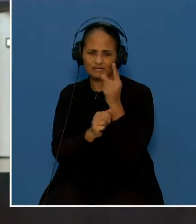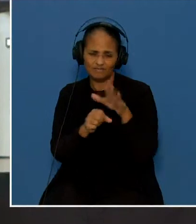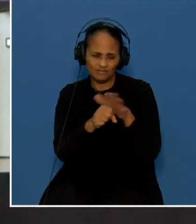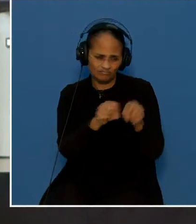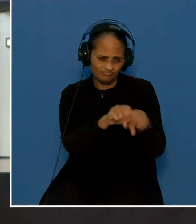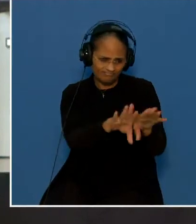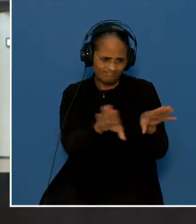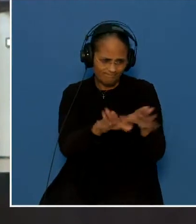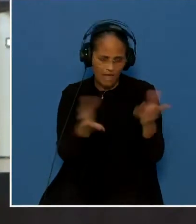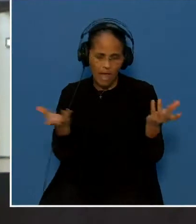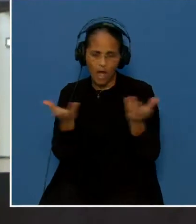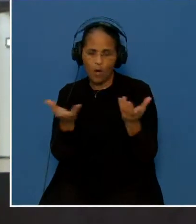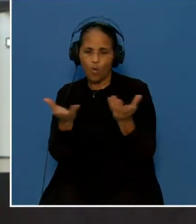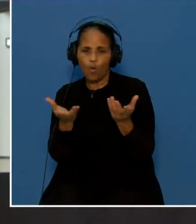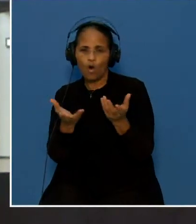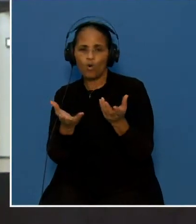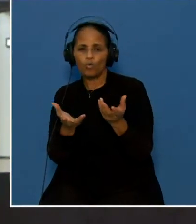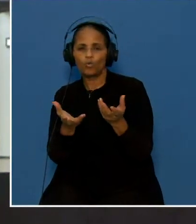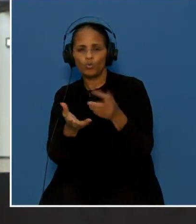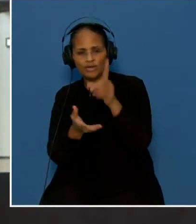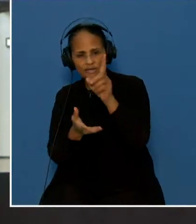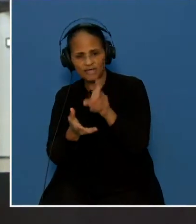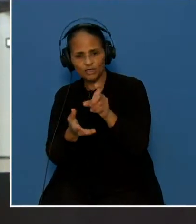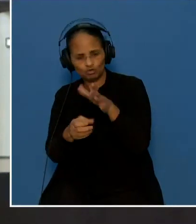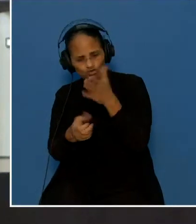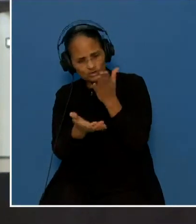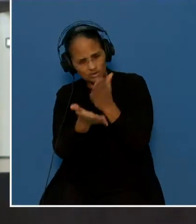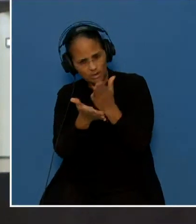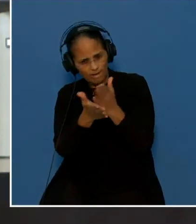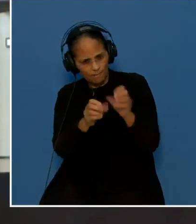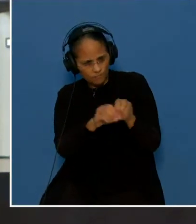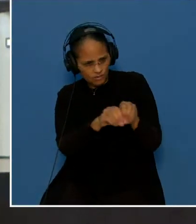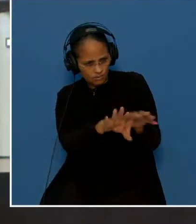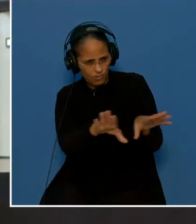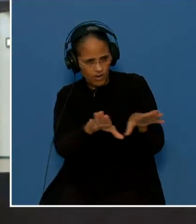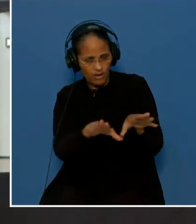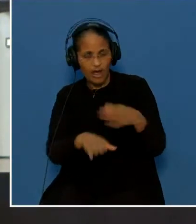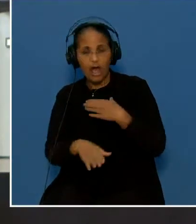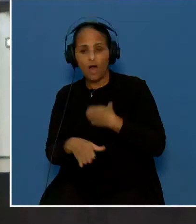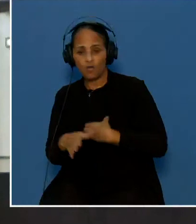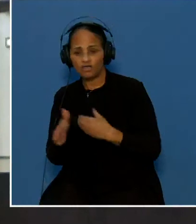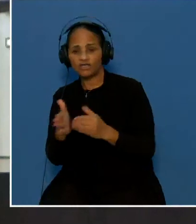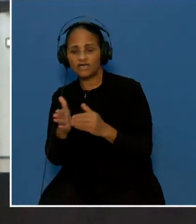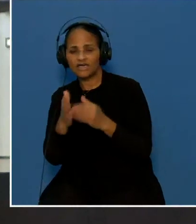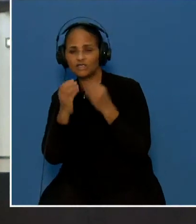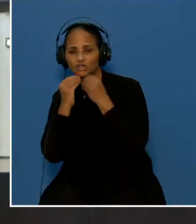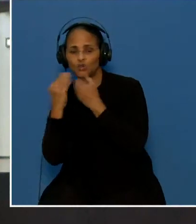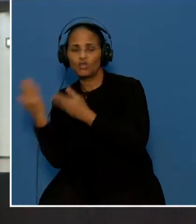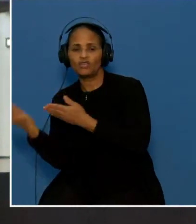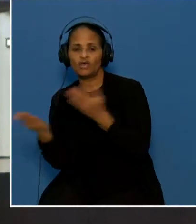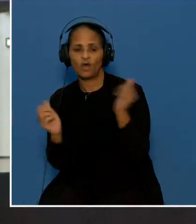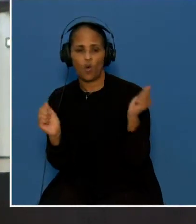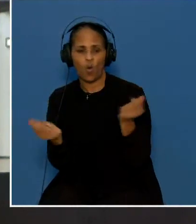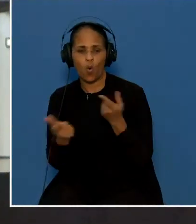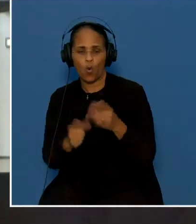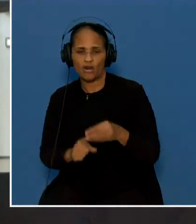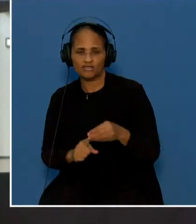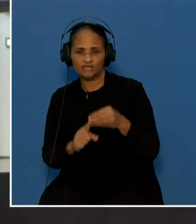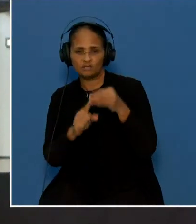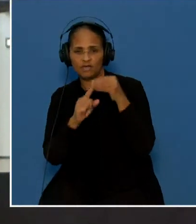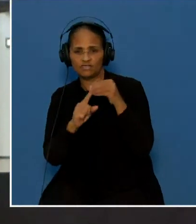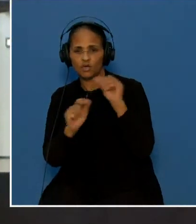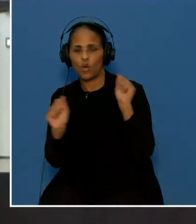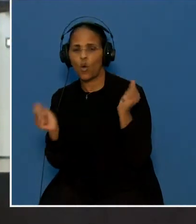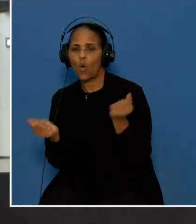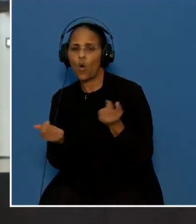role that we all can play with stopping its spread. I wish to again thank everyone, especially